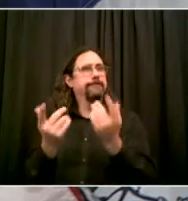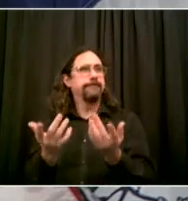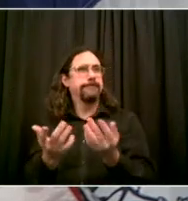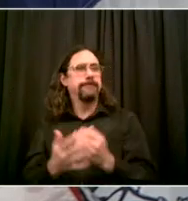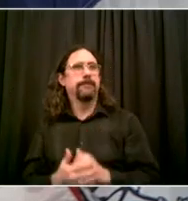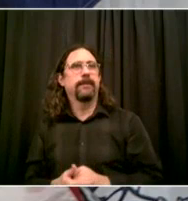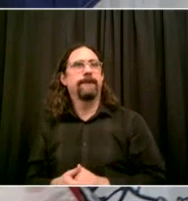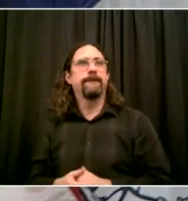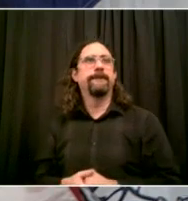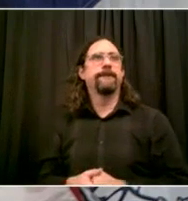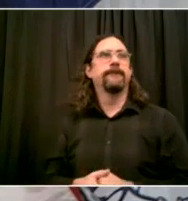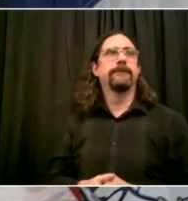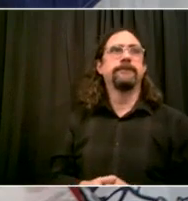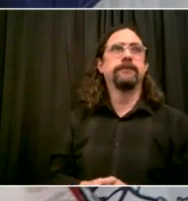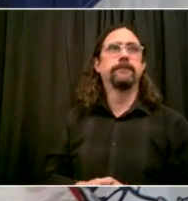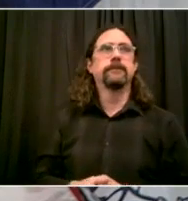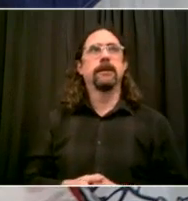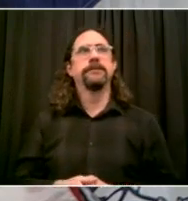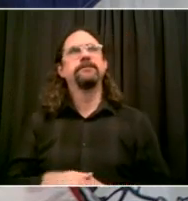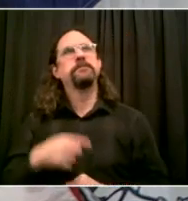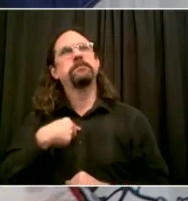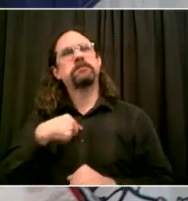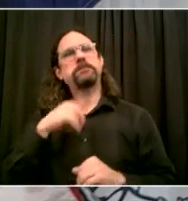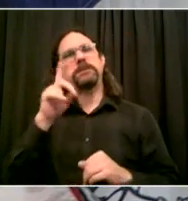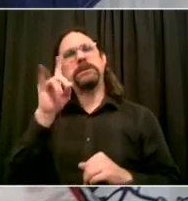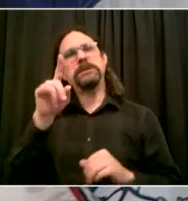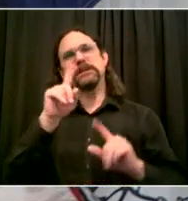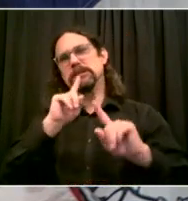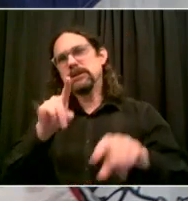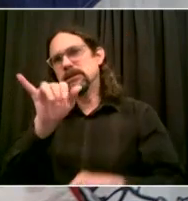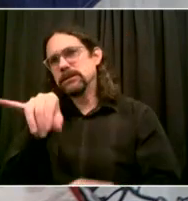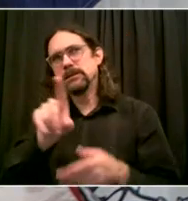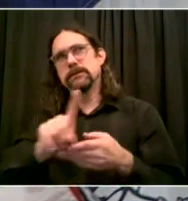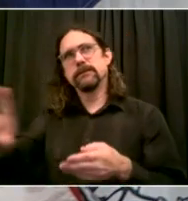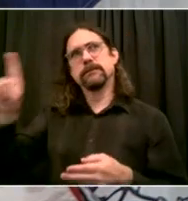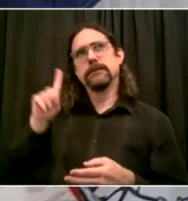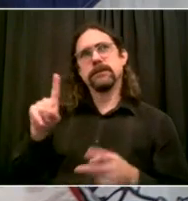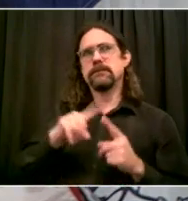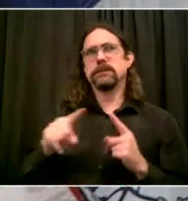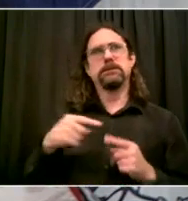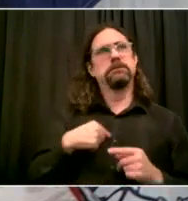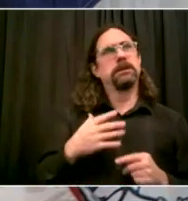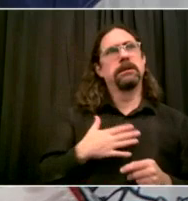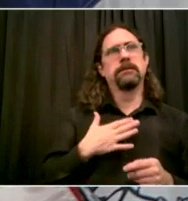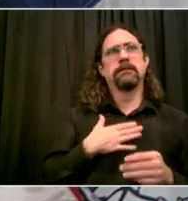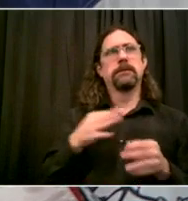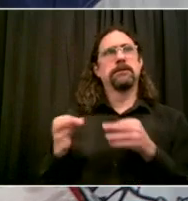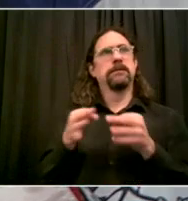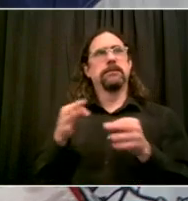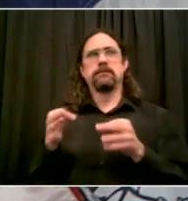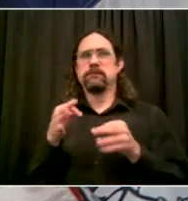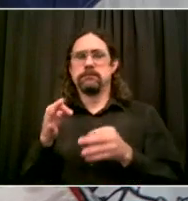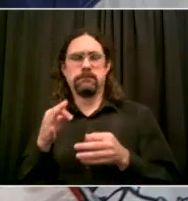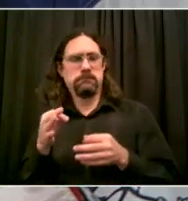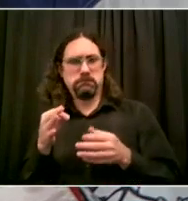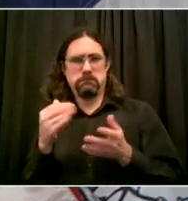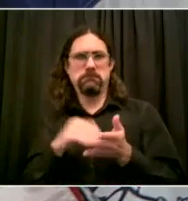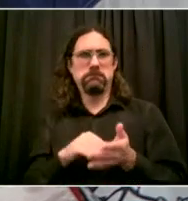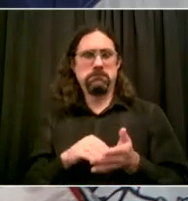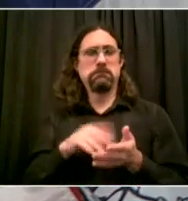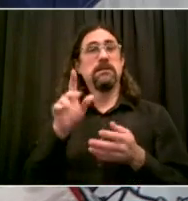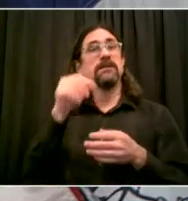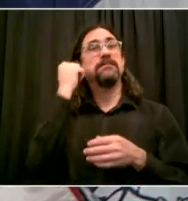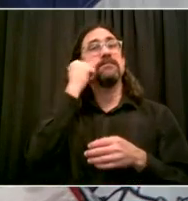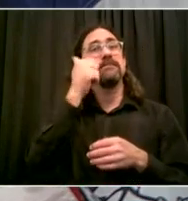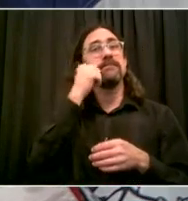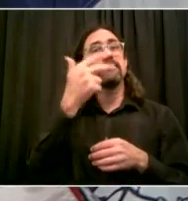again. The three indicators really tell us so much. We have one where, unfortunately, in the last couple of